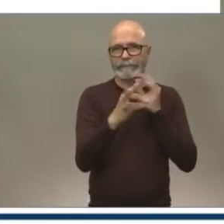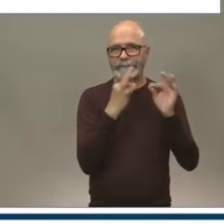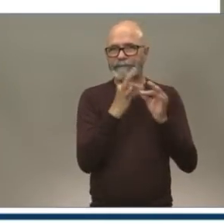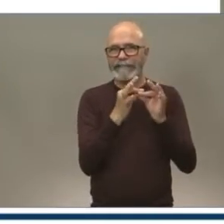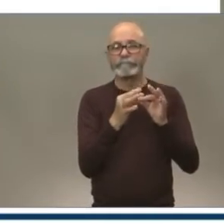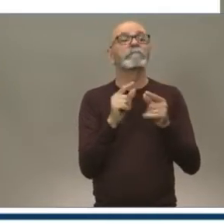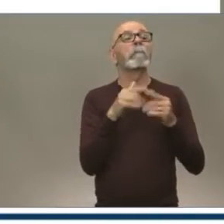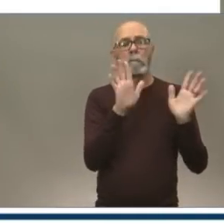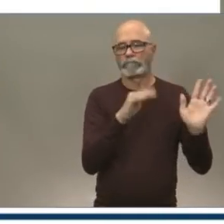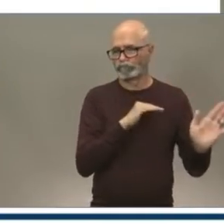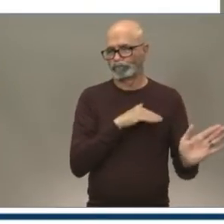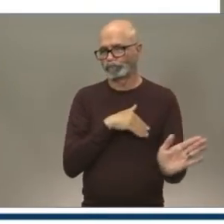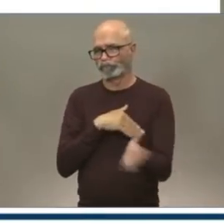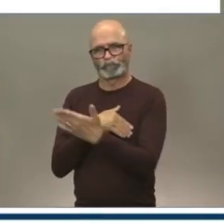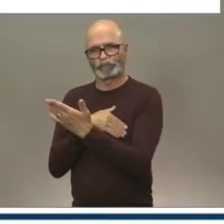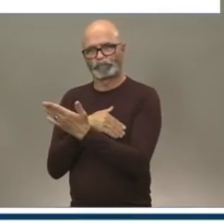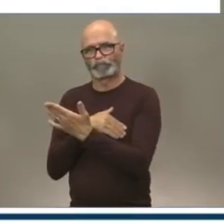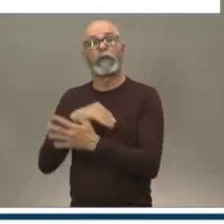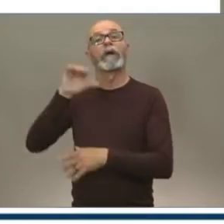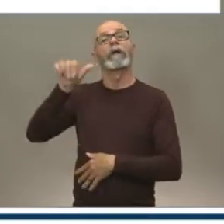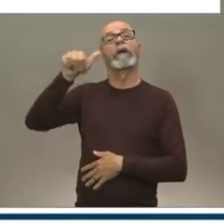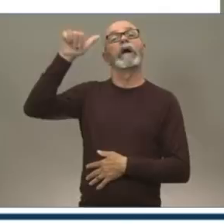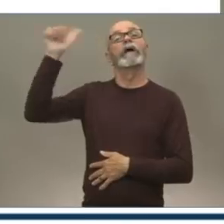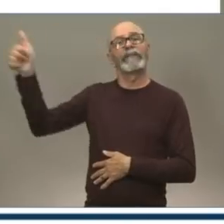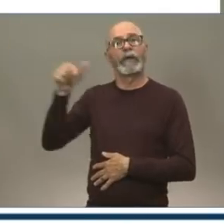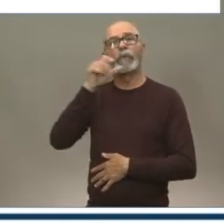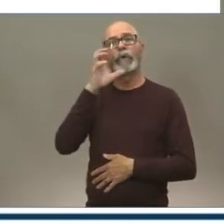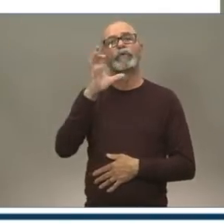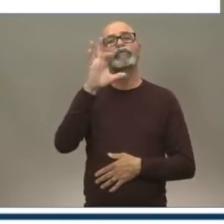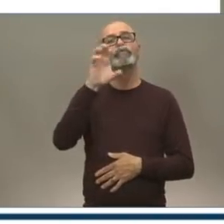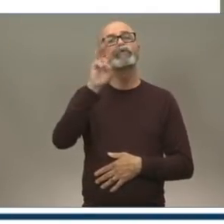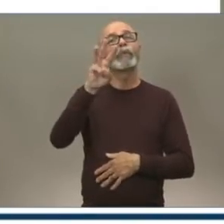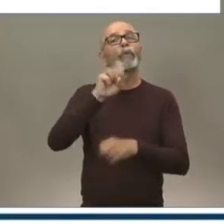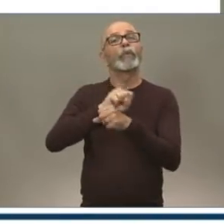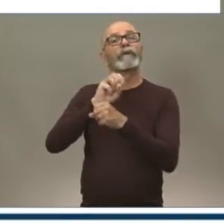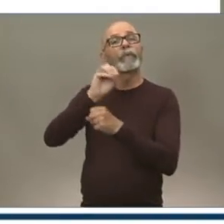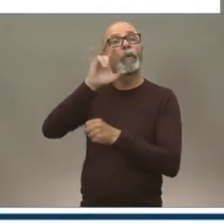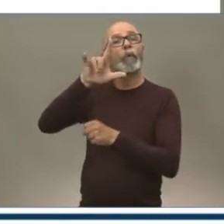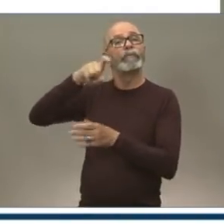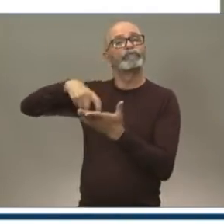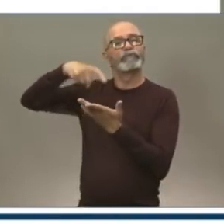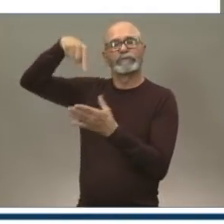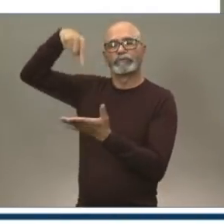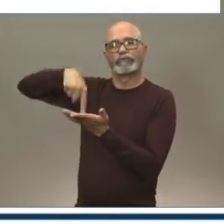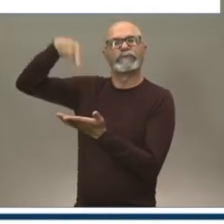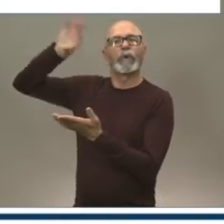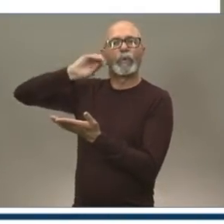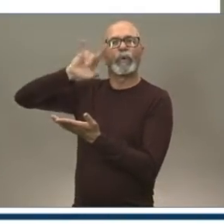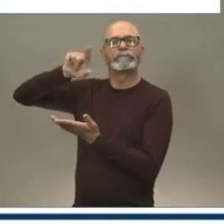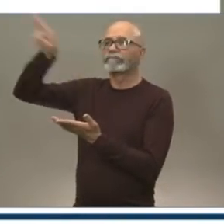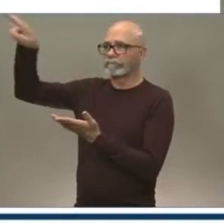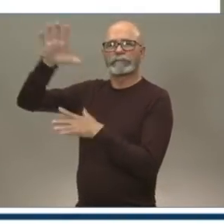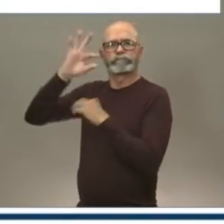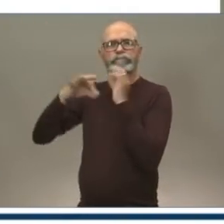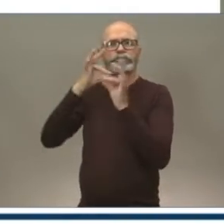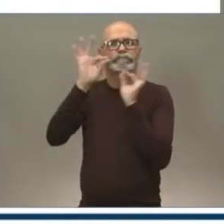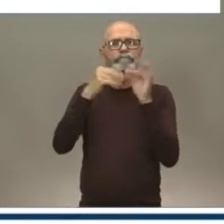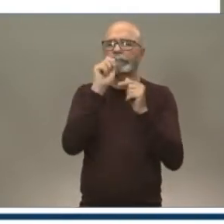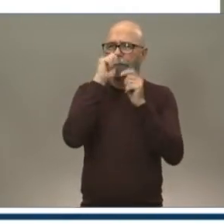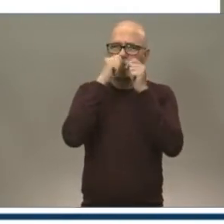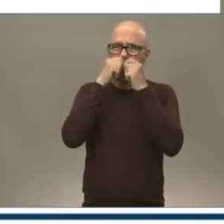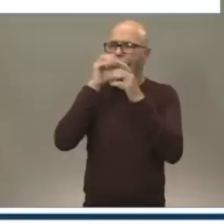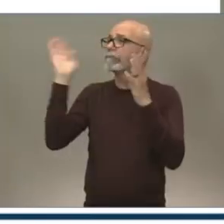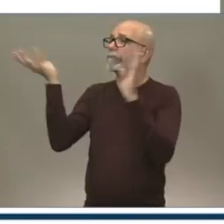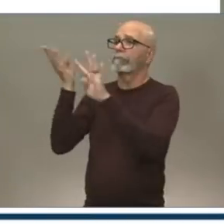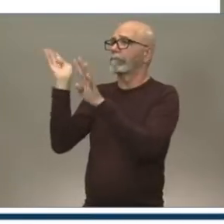from yesterday, the rest of the crew remains on board, and they've all been tested. They're all being monitored. EHS